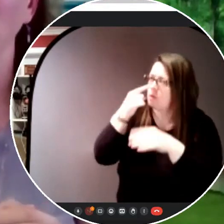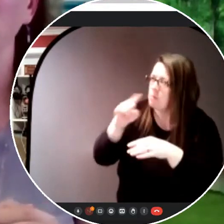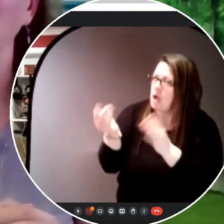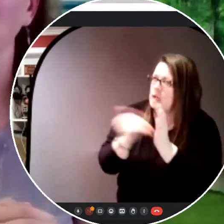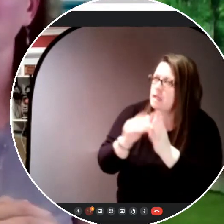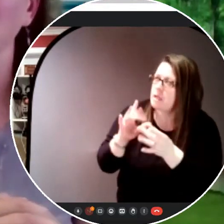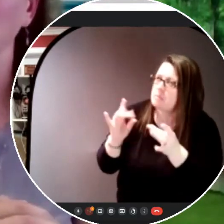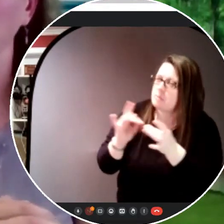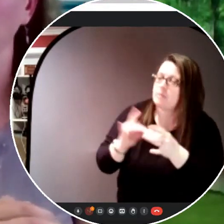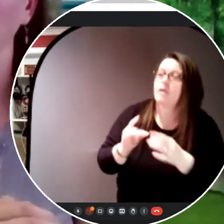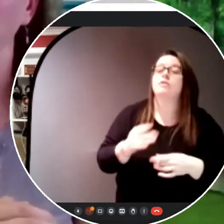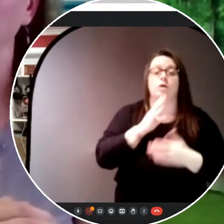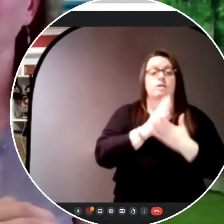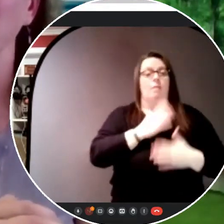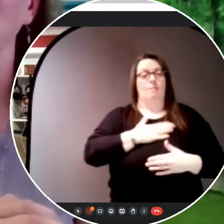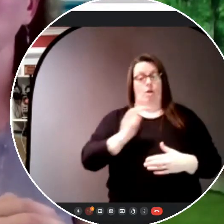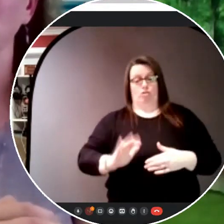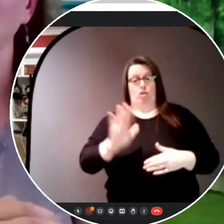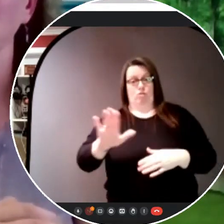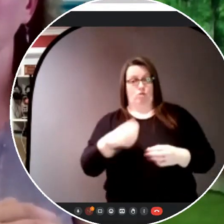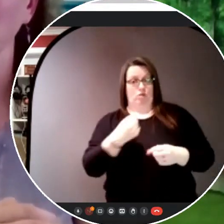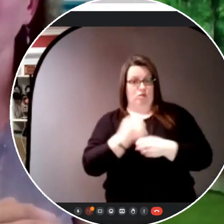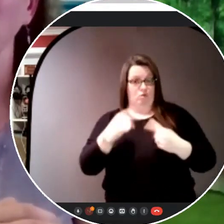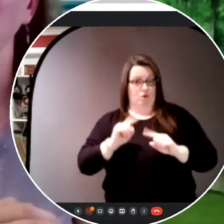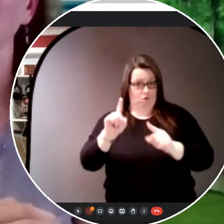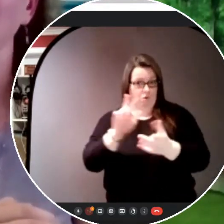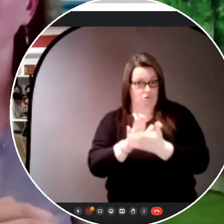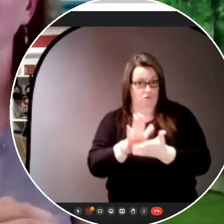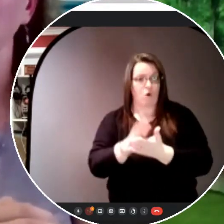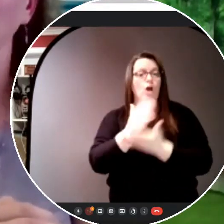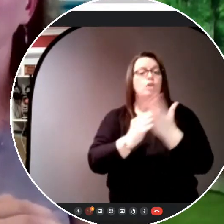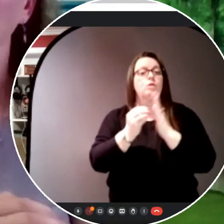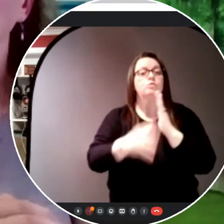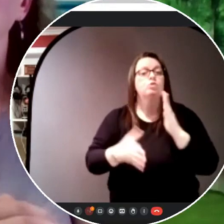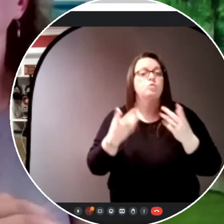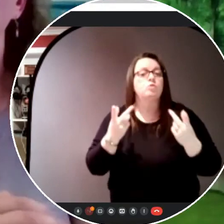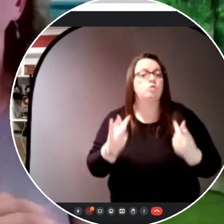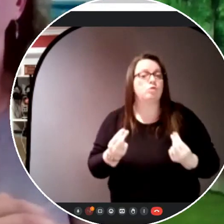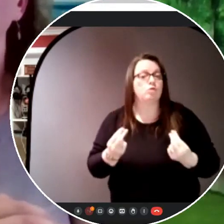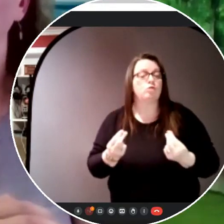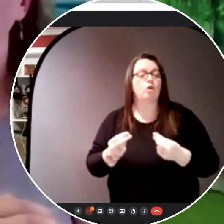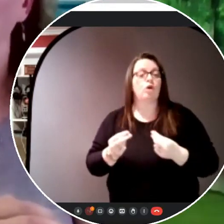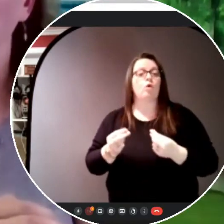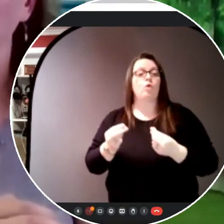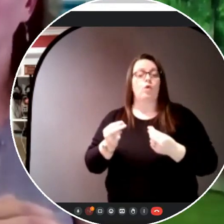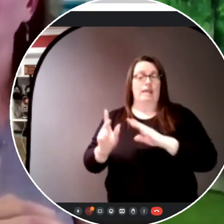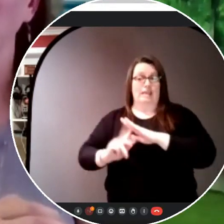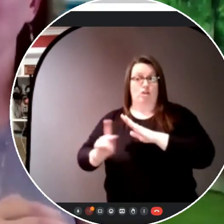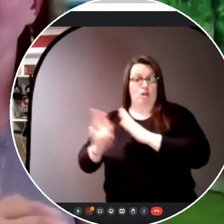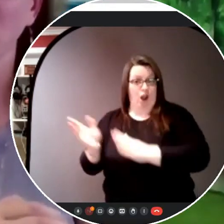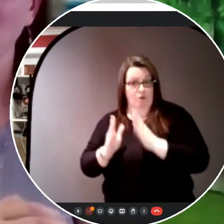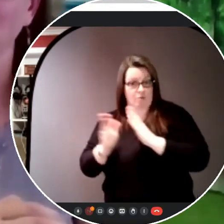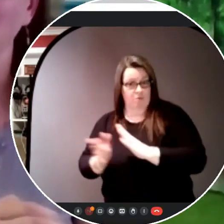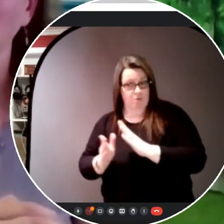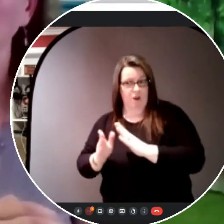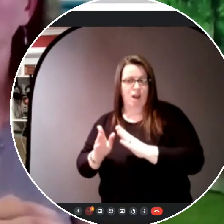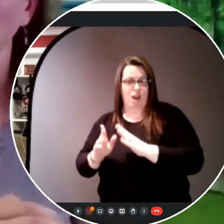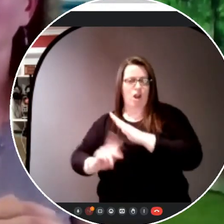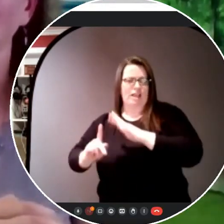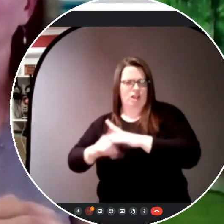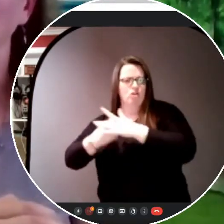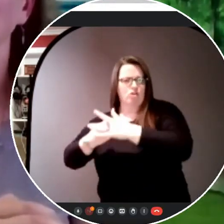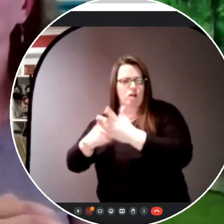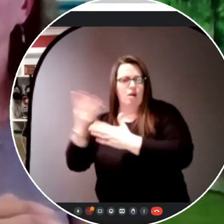my child's year, some students switched in during kinderstart as well. So they were registered and attended the first